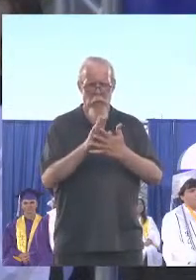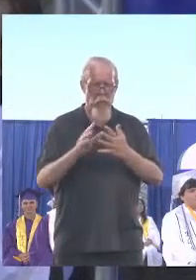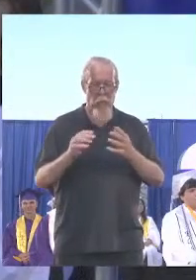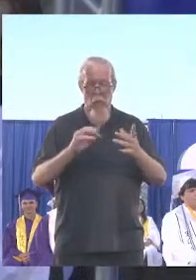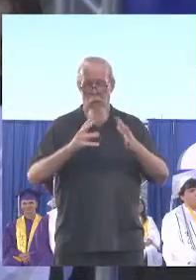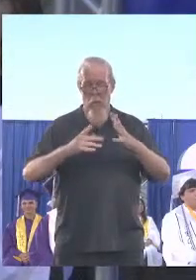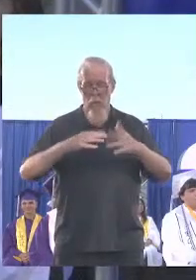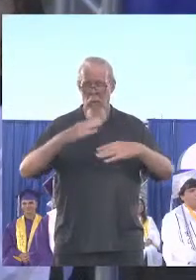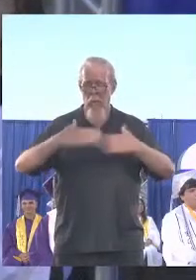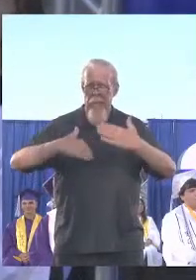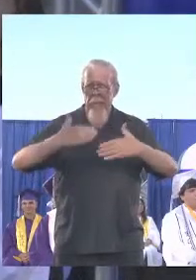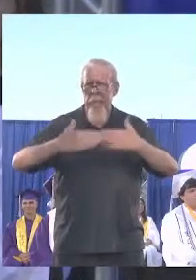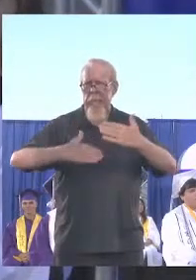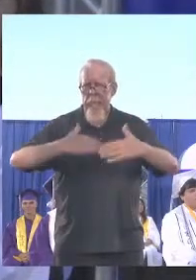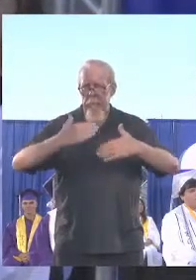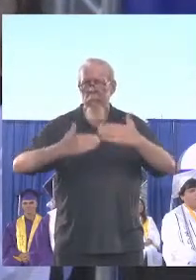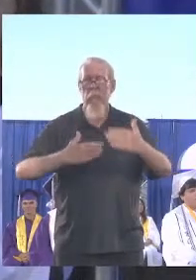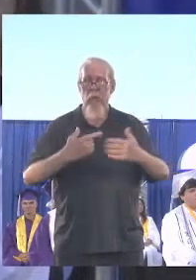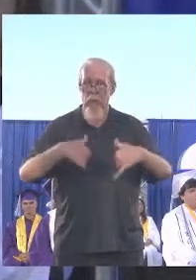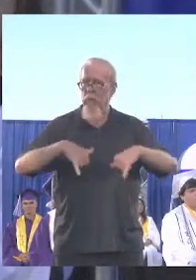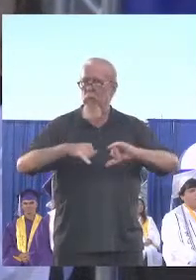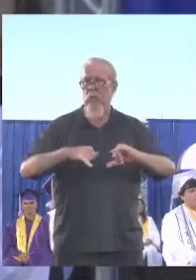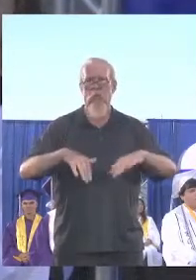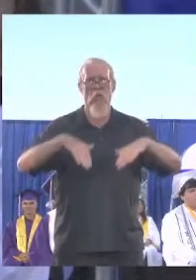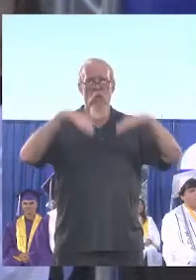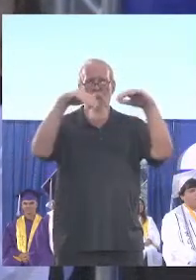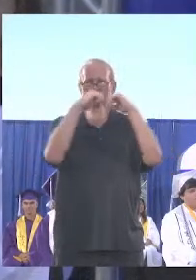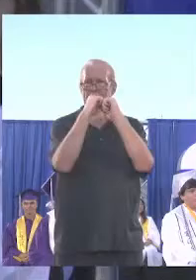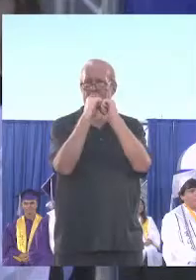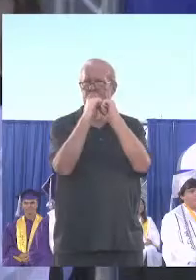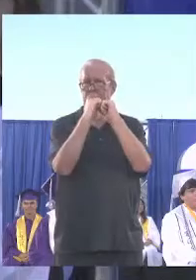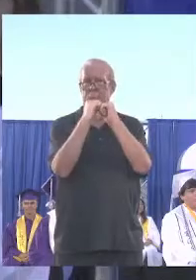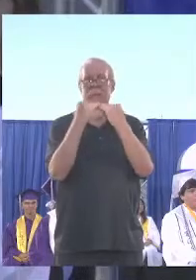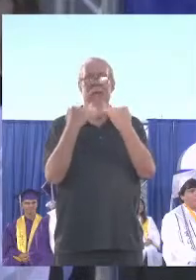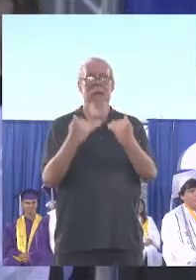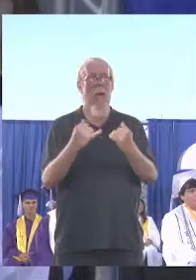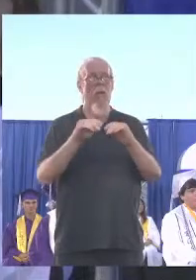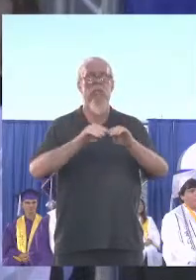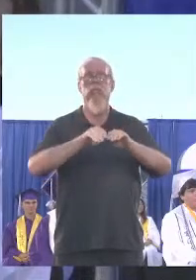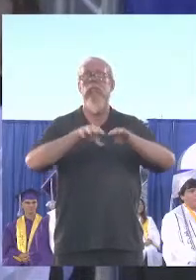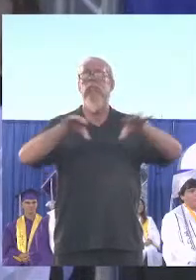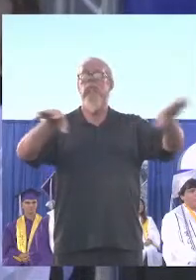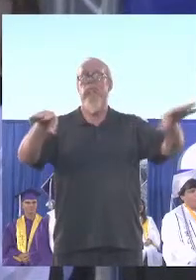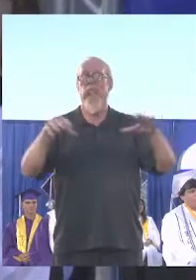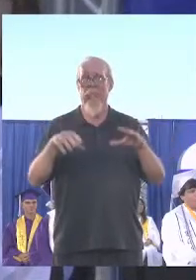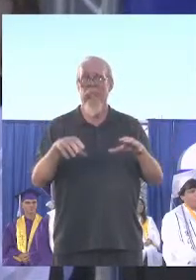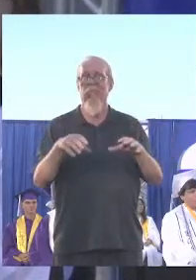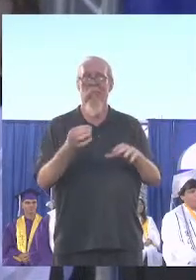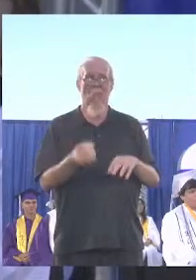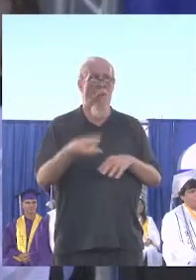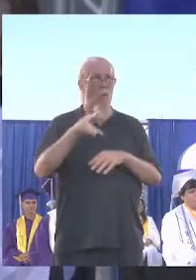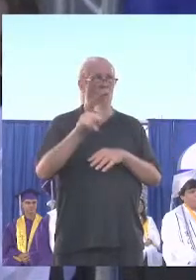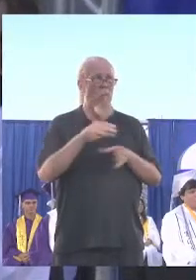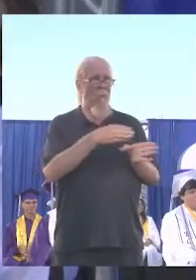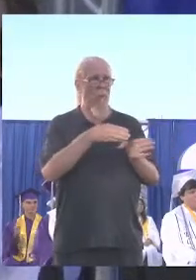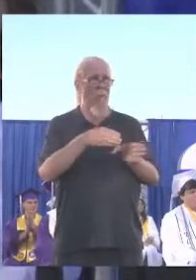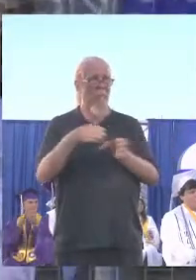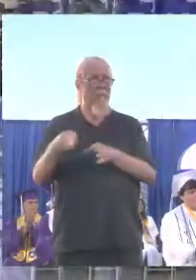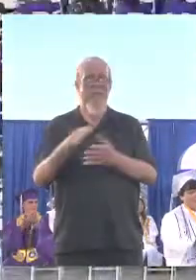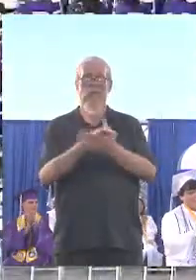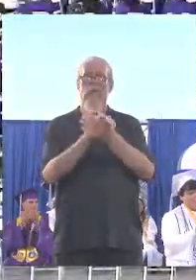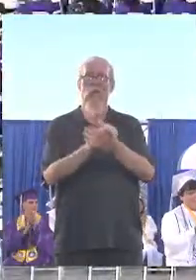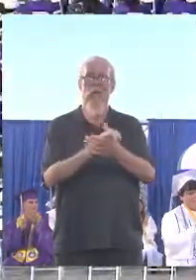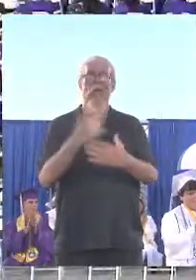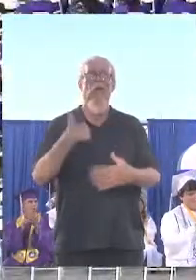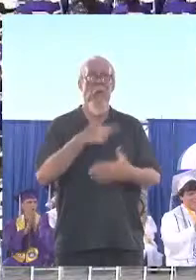Through this, we still grew up together, but now it's time to part ways and make our own paths. Congratulations, class of 2023. We grew up.